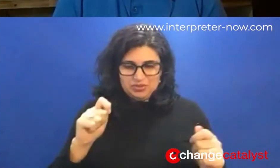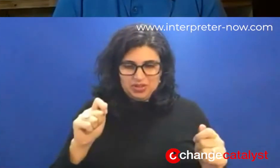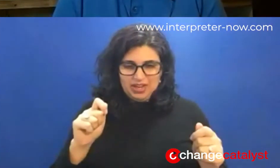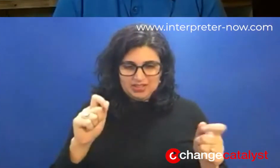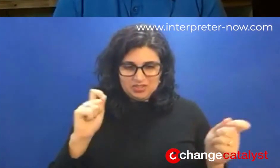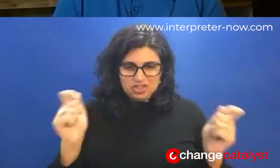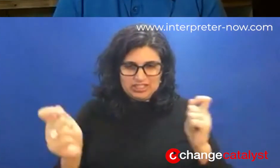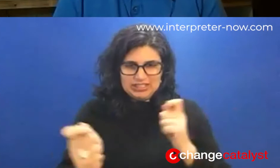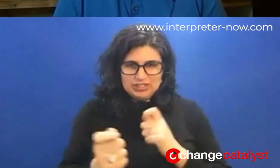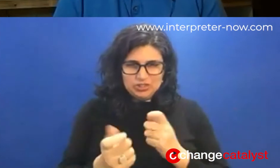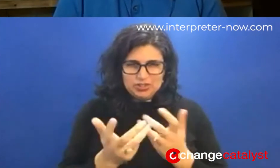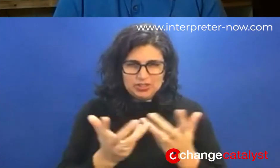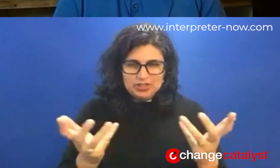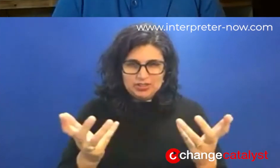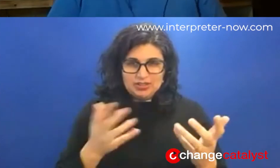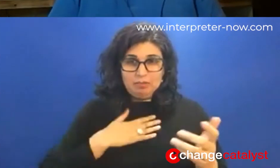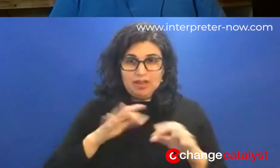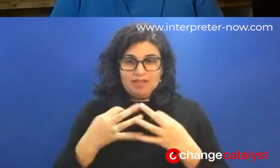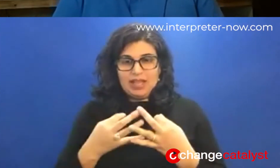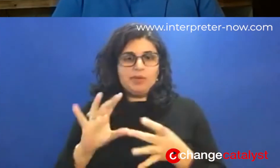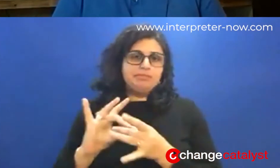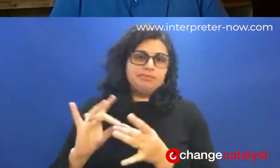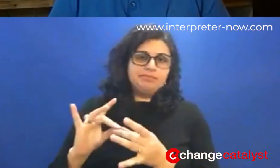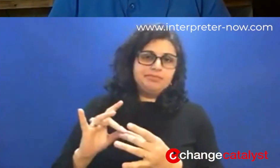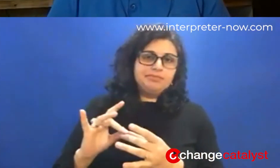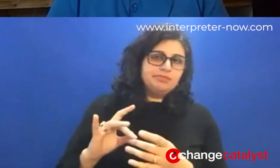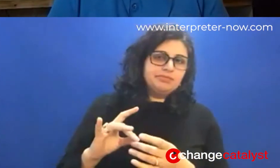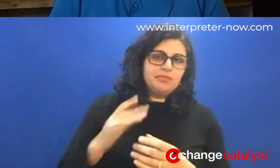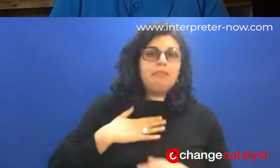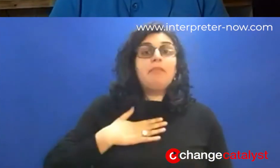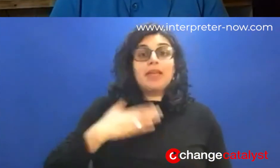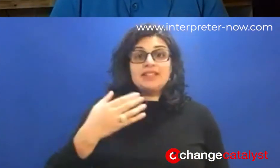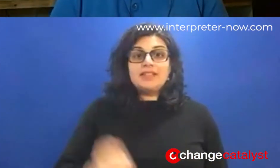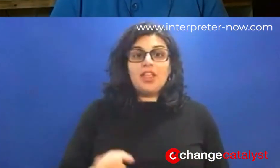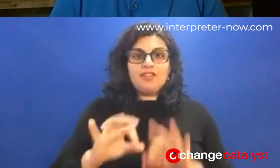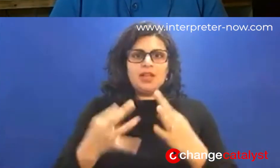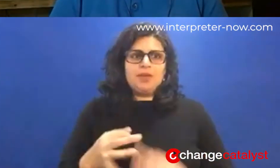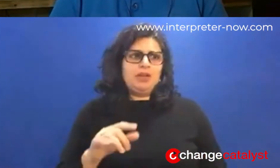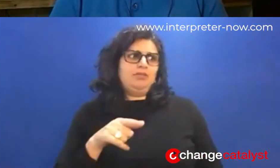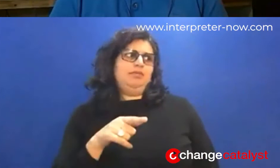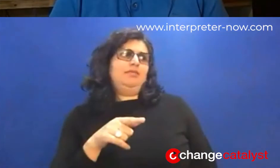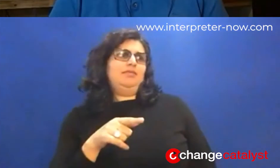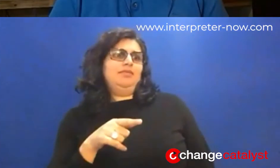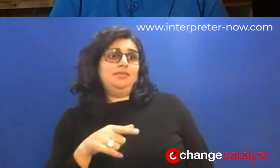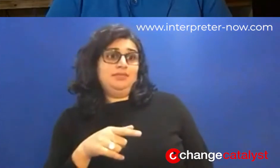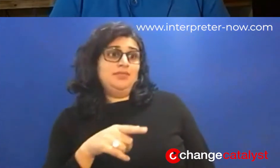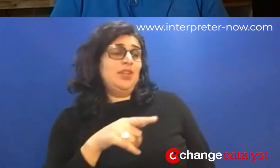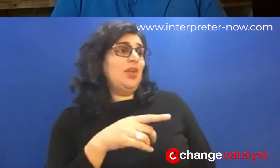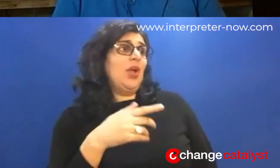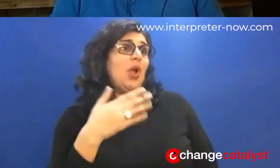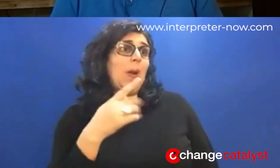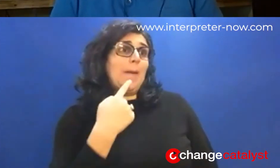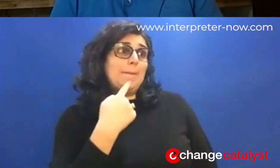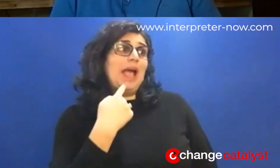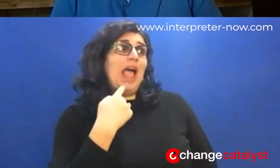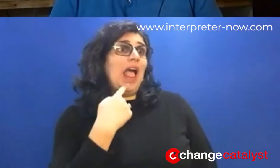right? And my family would say to me, my Southern family, like, "Woo, girl, your mouth is going to get you in trouble," those type